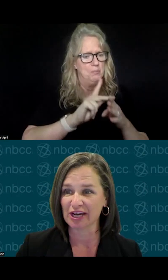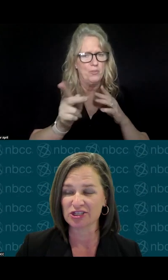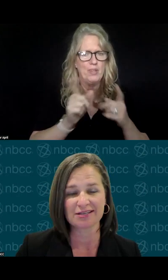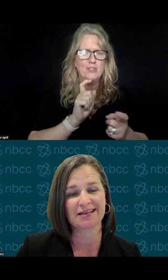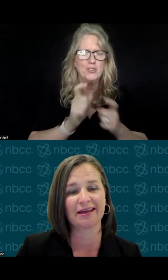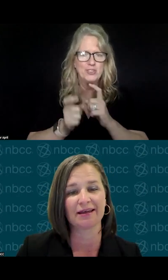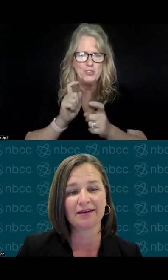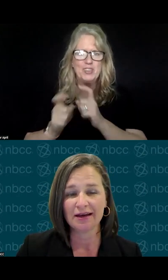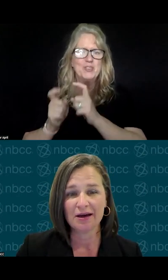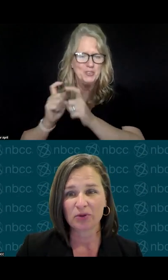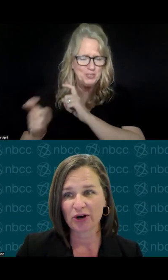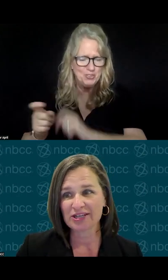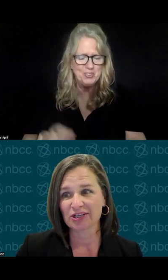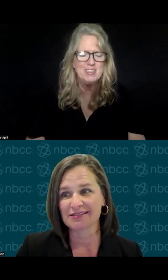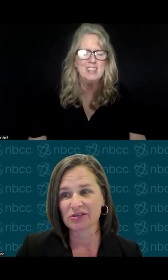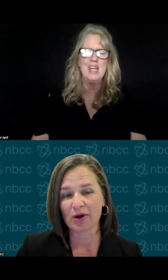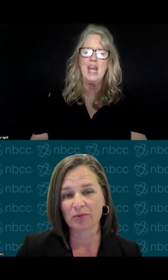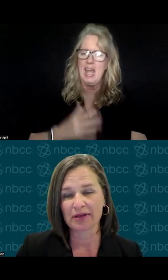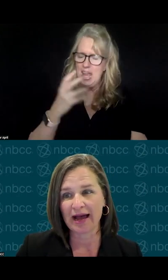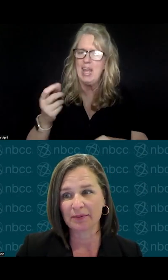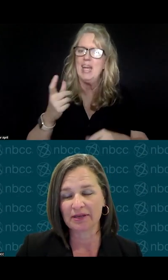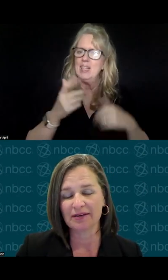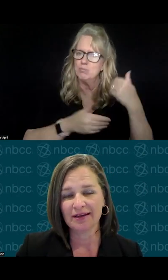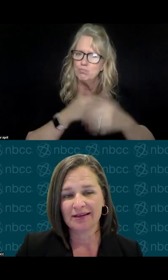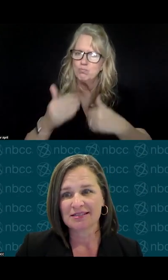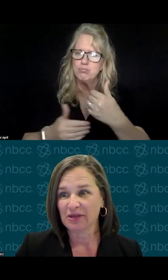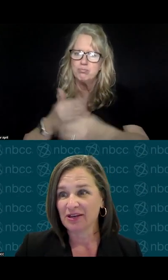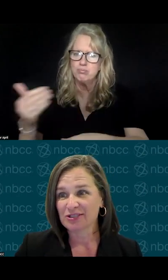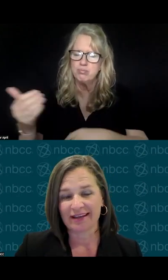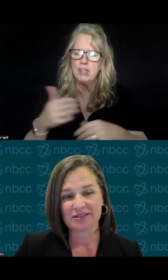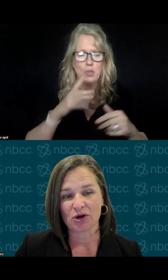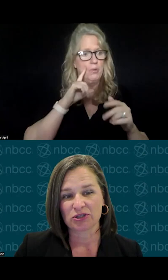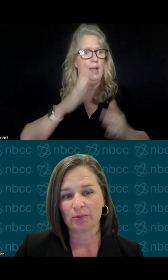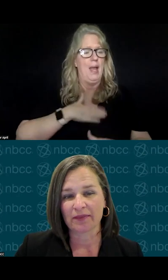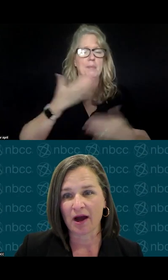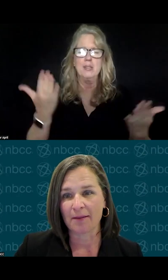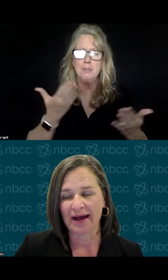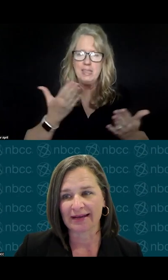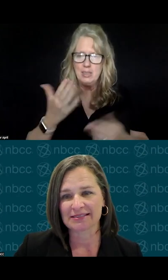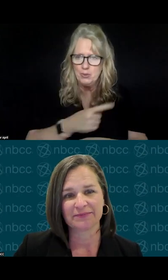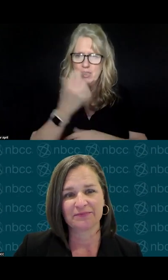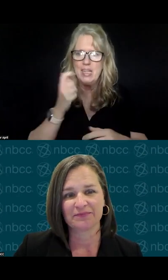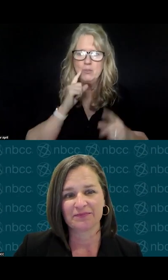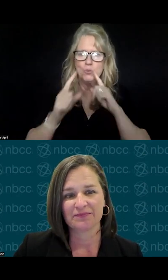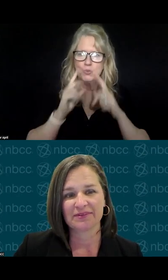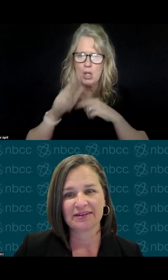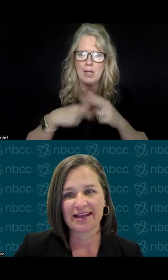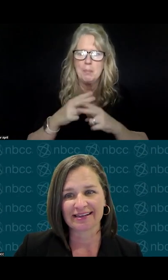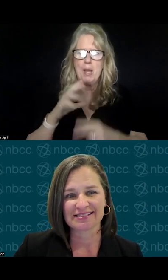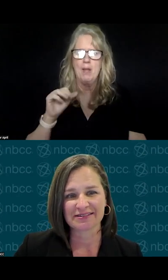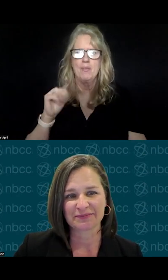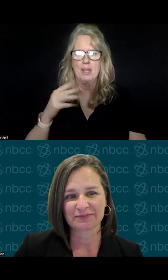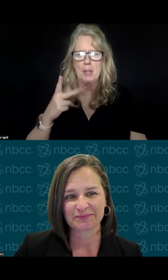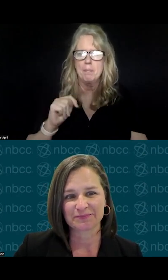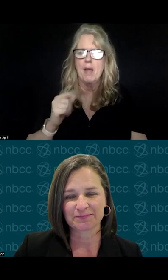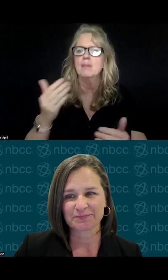many changes and progression. So I'm really happy to be here today to talk to you about the compact.